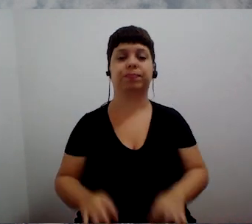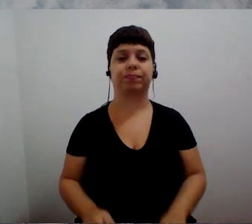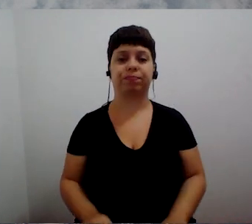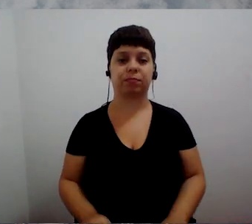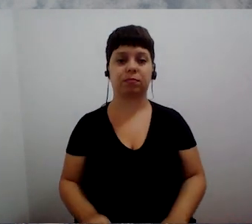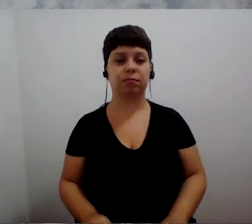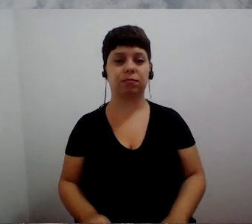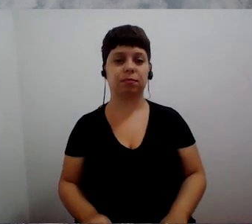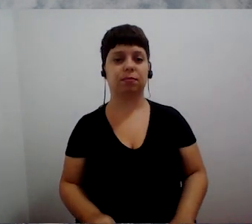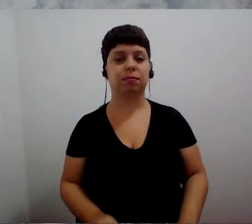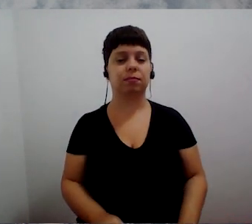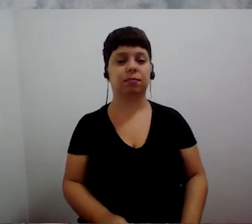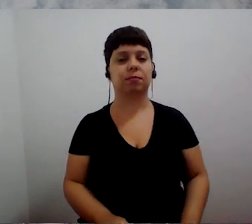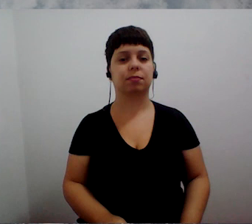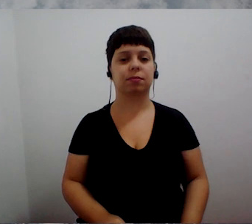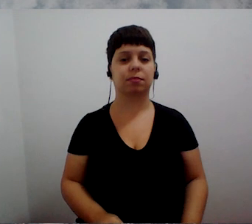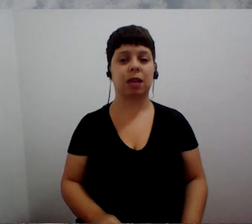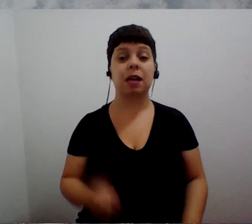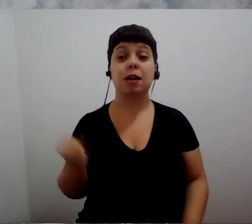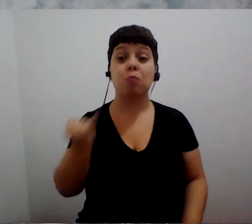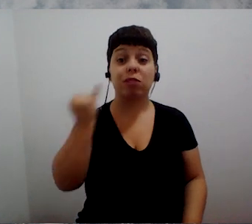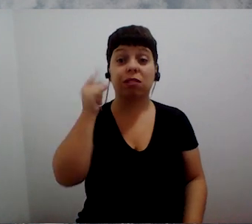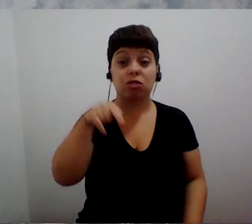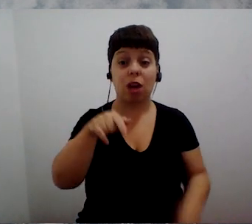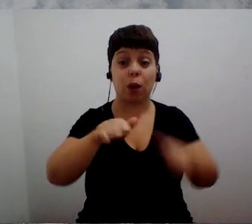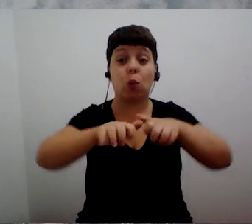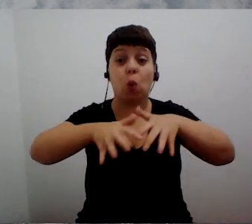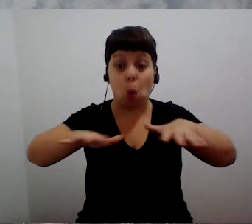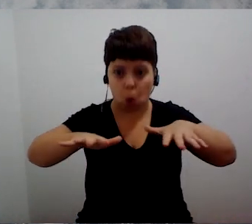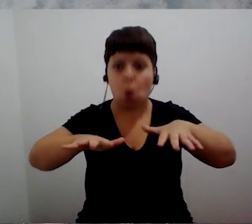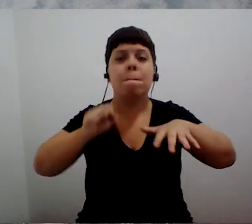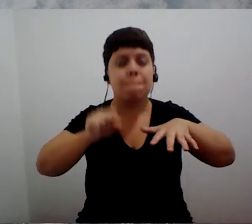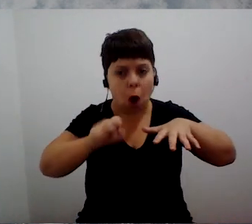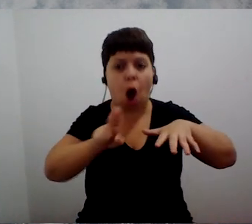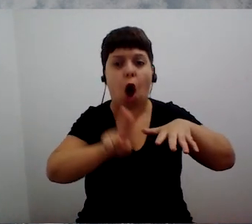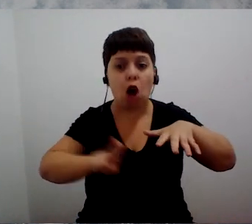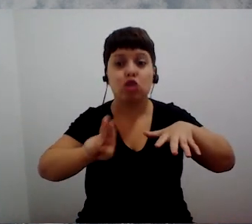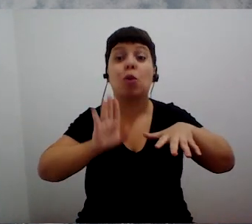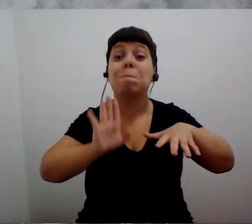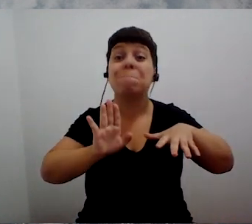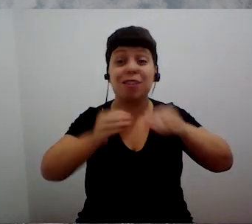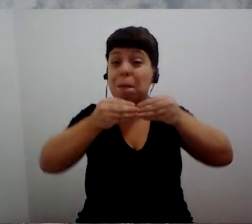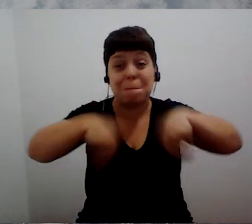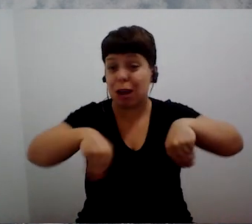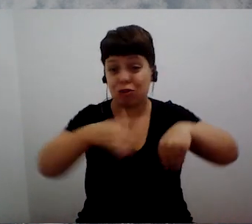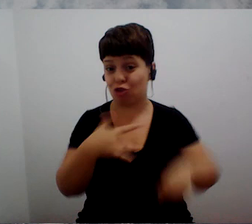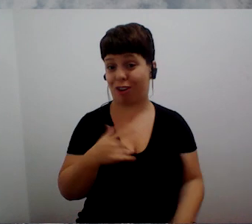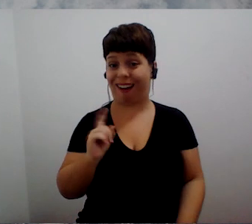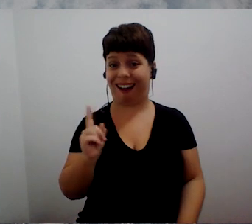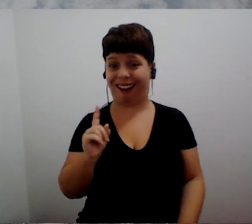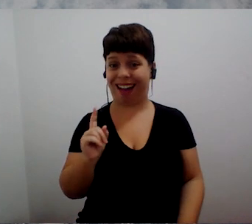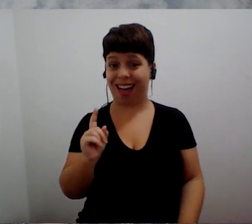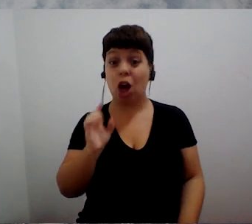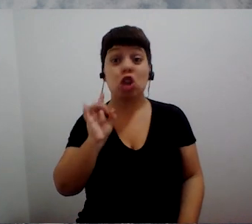key is to utilize the ocean without compromising its health. We can only do this if